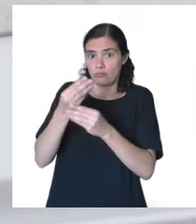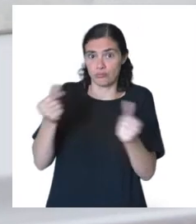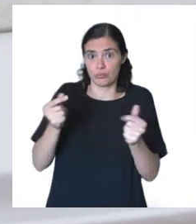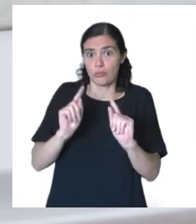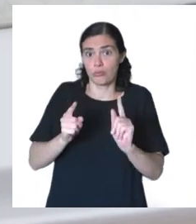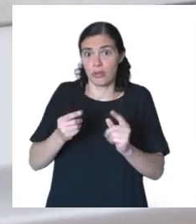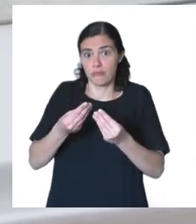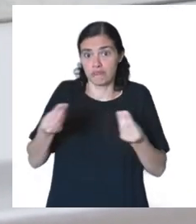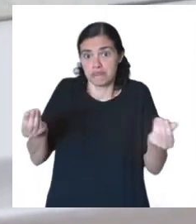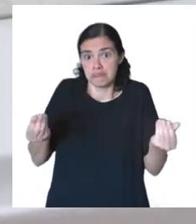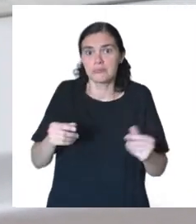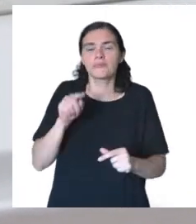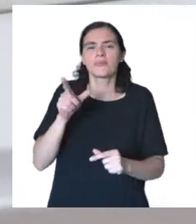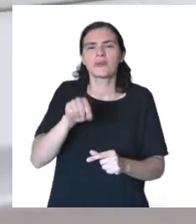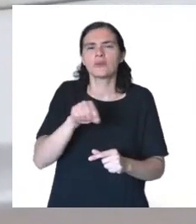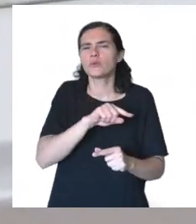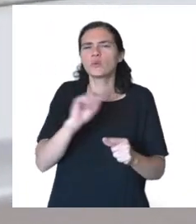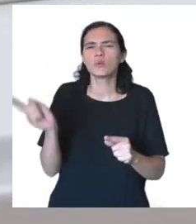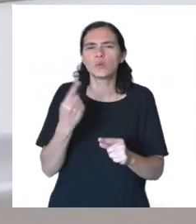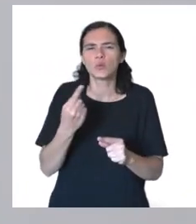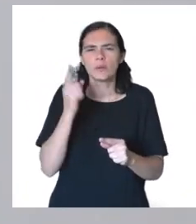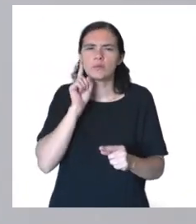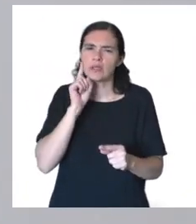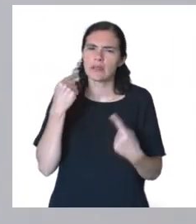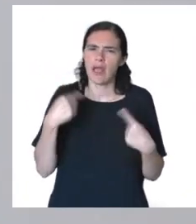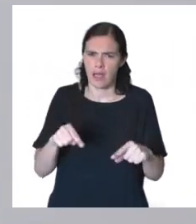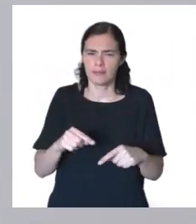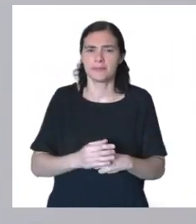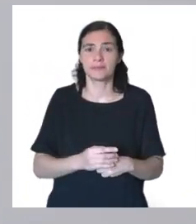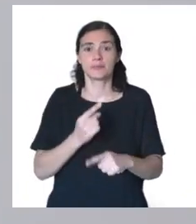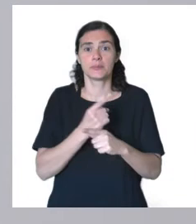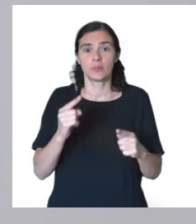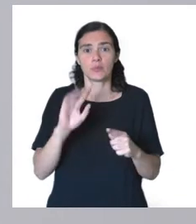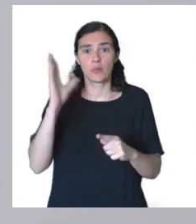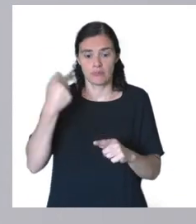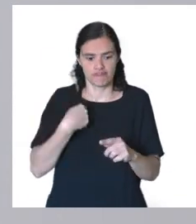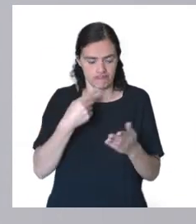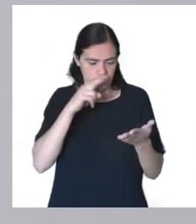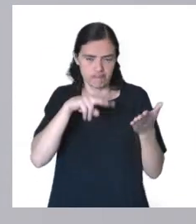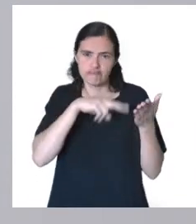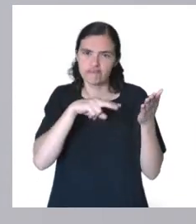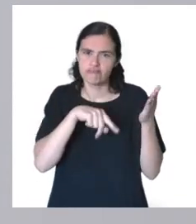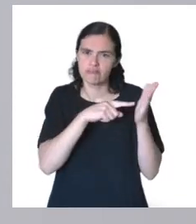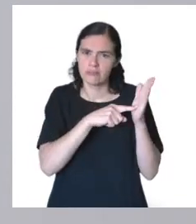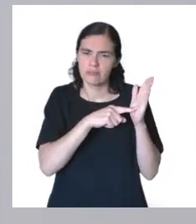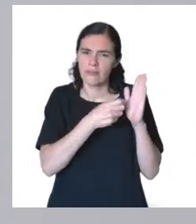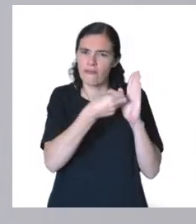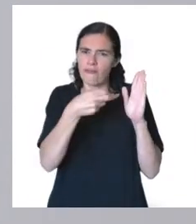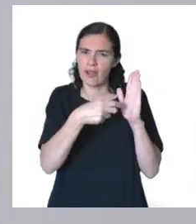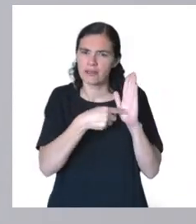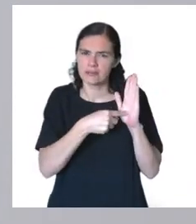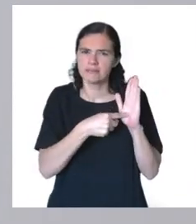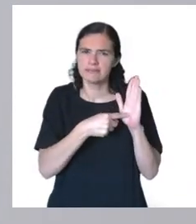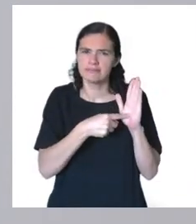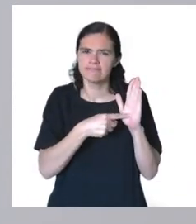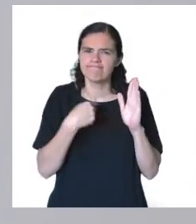object will evaporate? And if all of that actually matter. Because the minute you read this